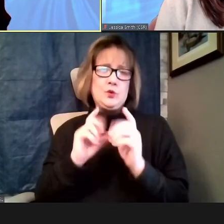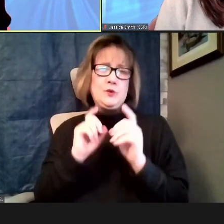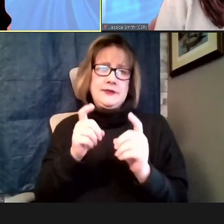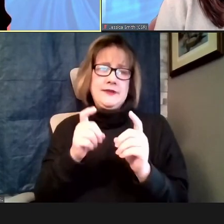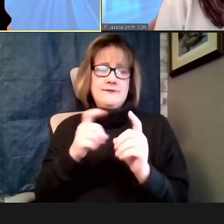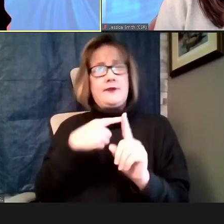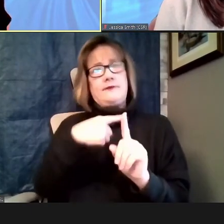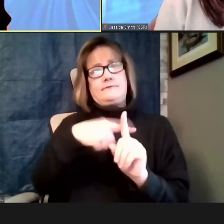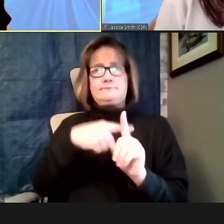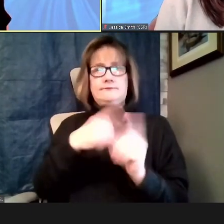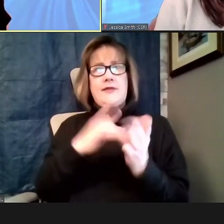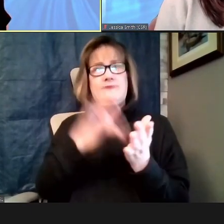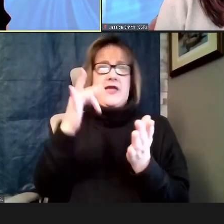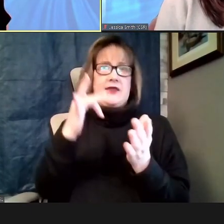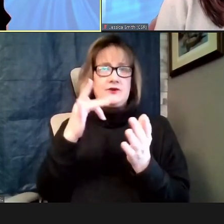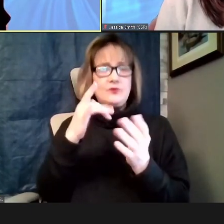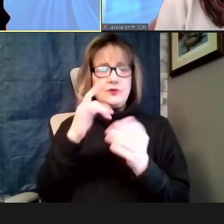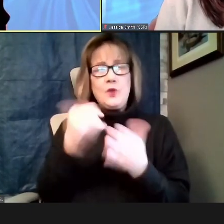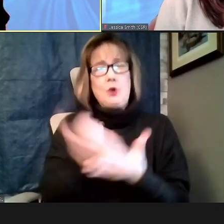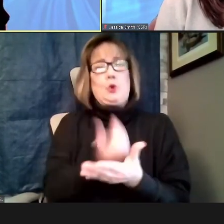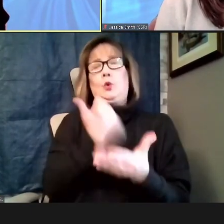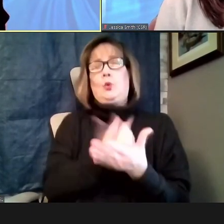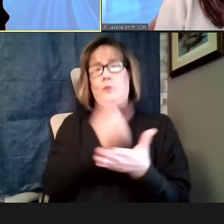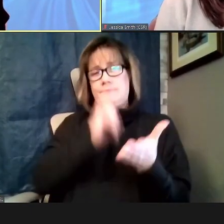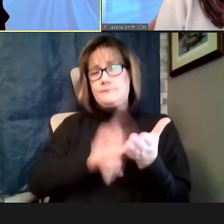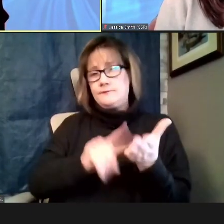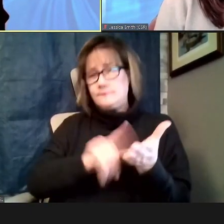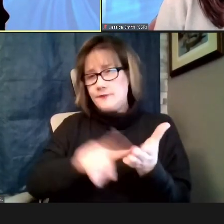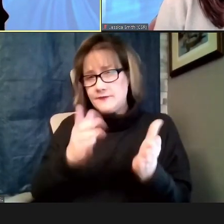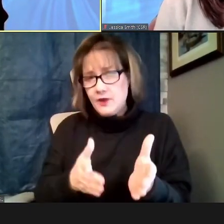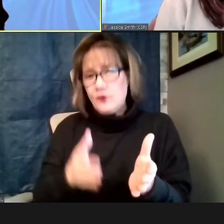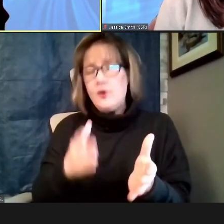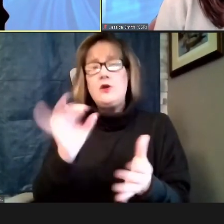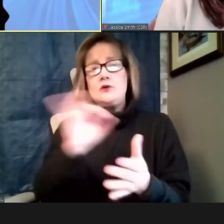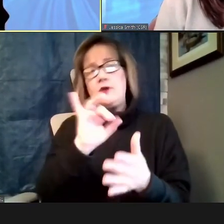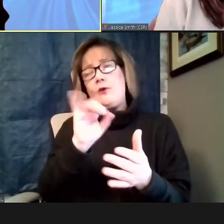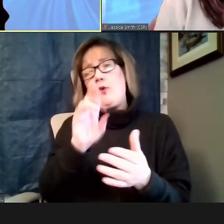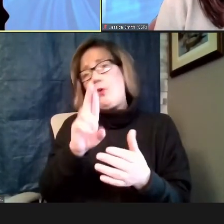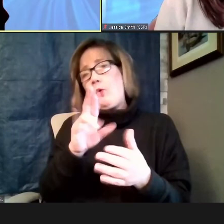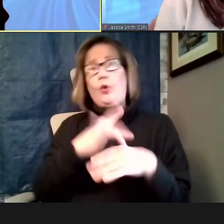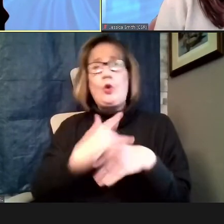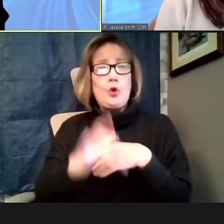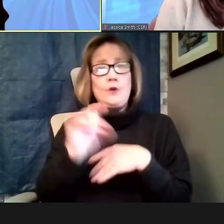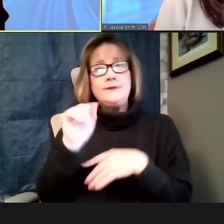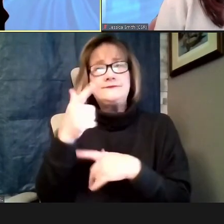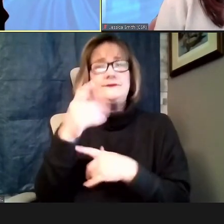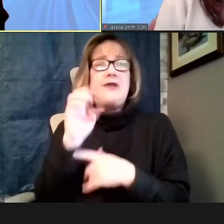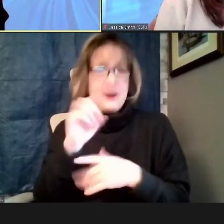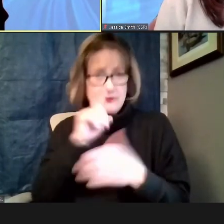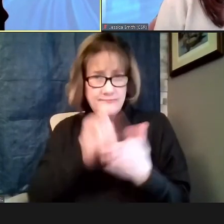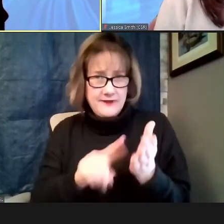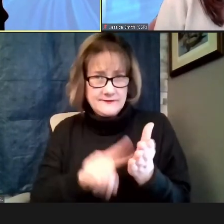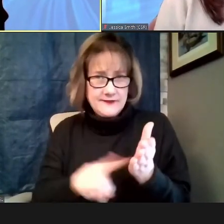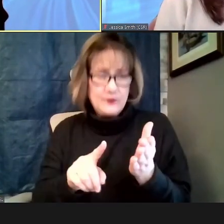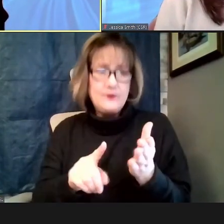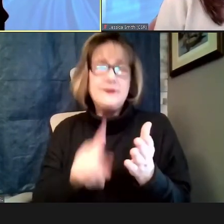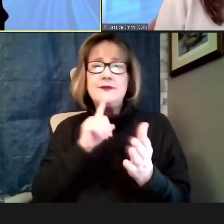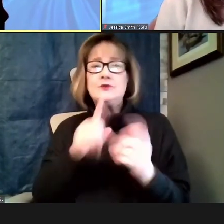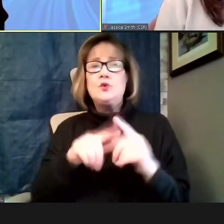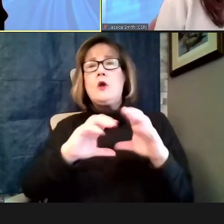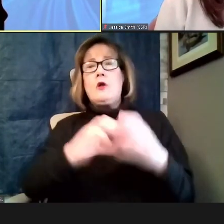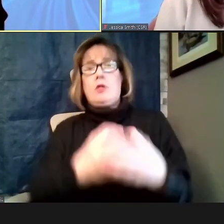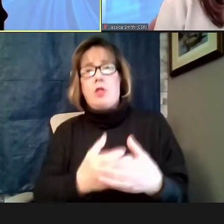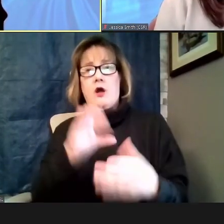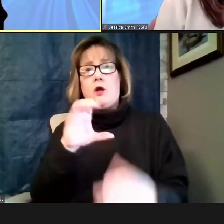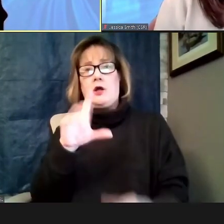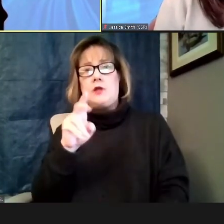to the new investigators and or early stage investigators is to cluster them during review. We